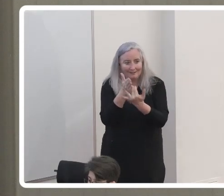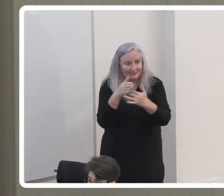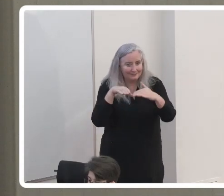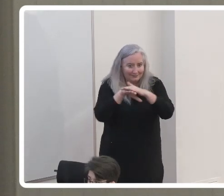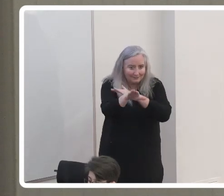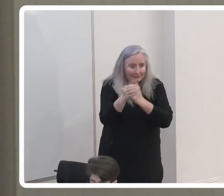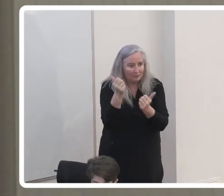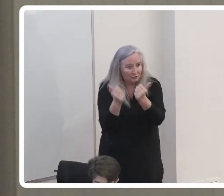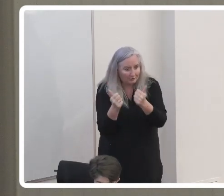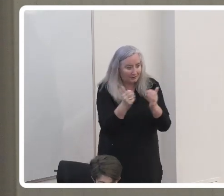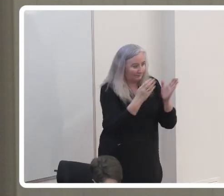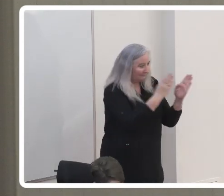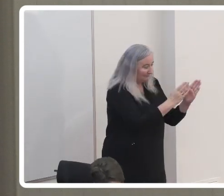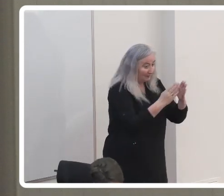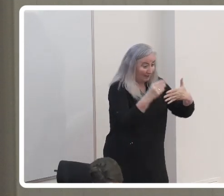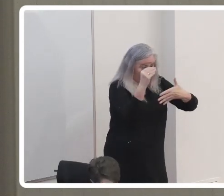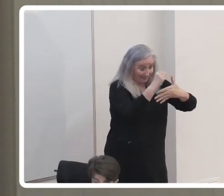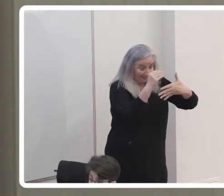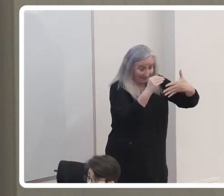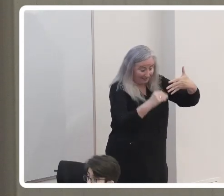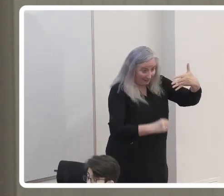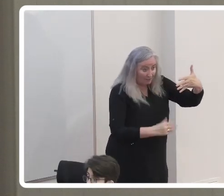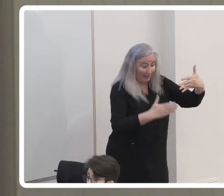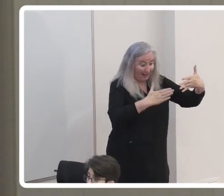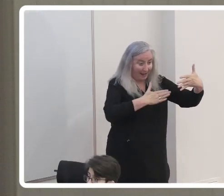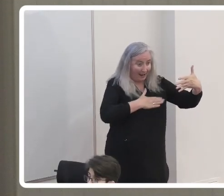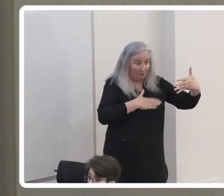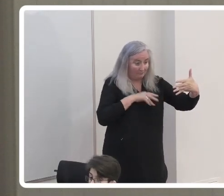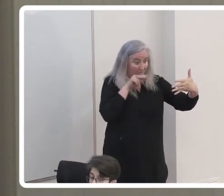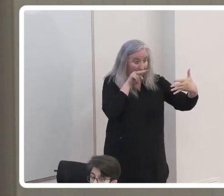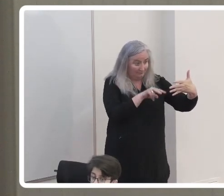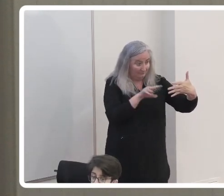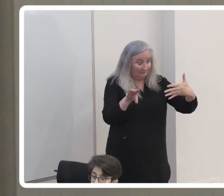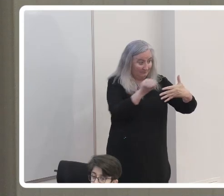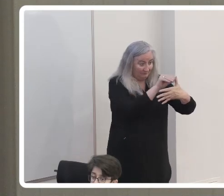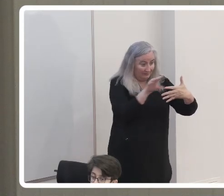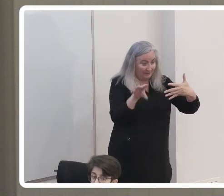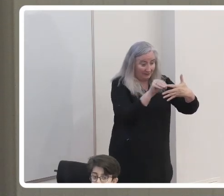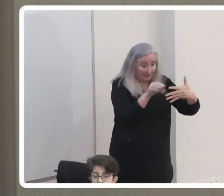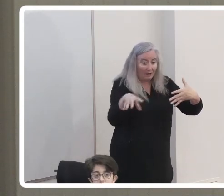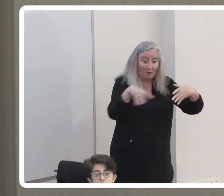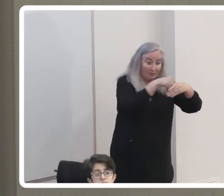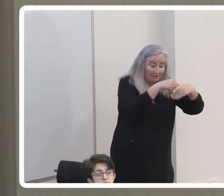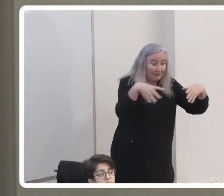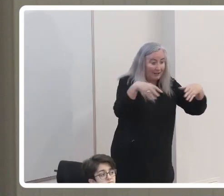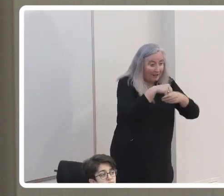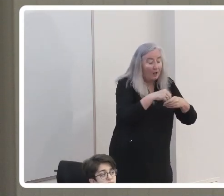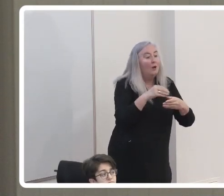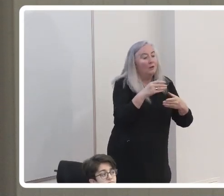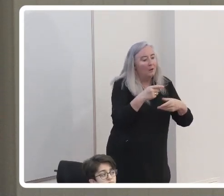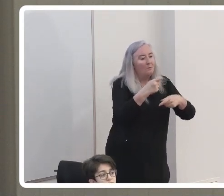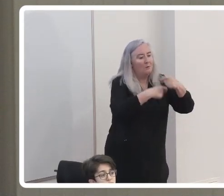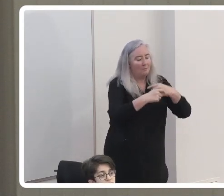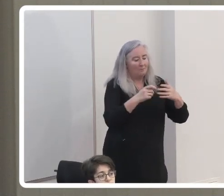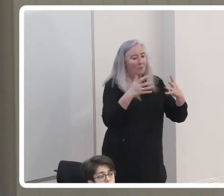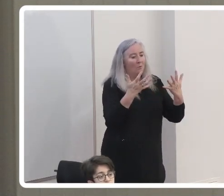A groundbreaking aspect from our perspective was also the emphasis on incorporating an intersectional approach into